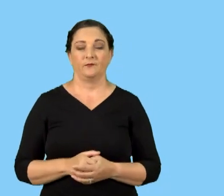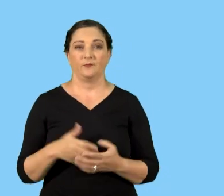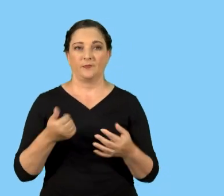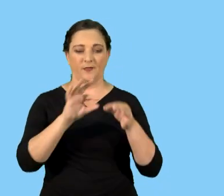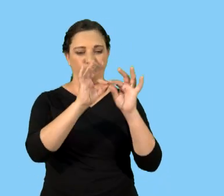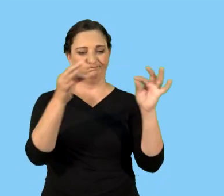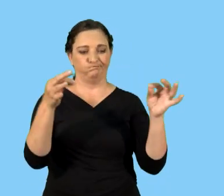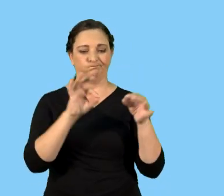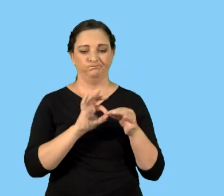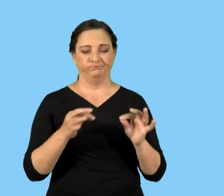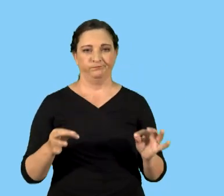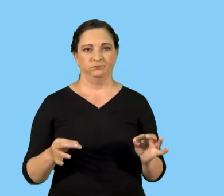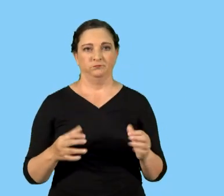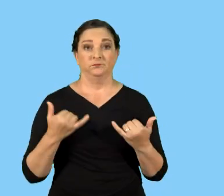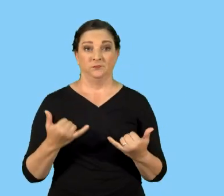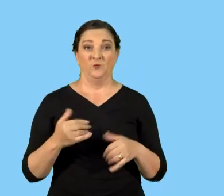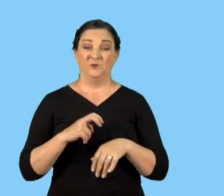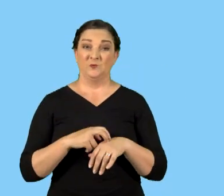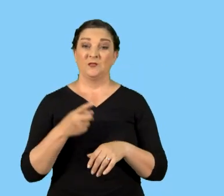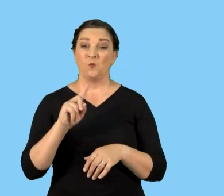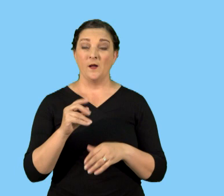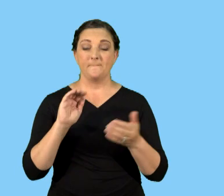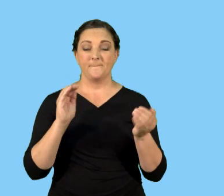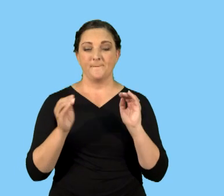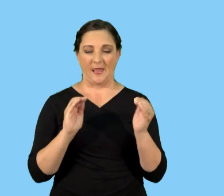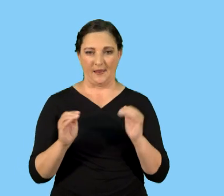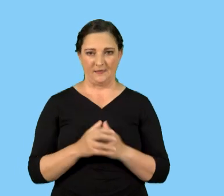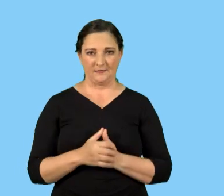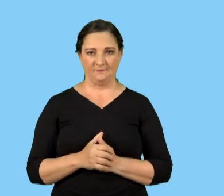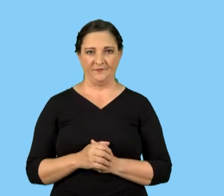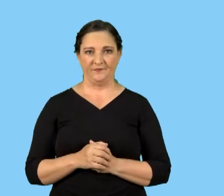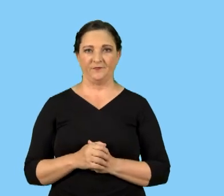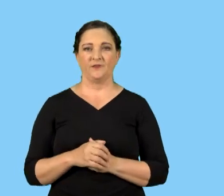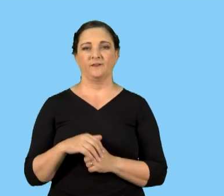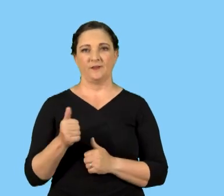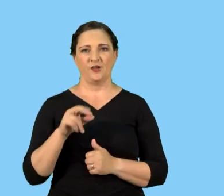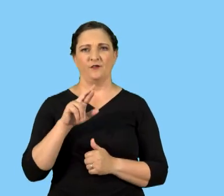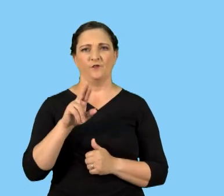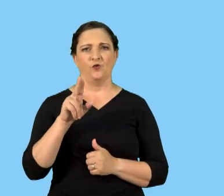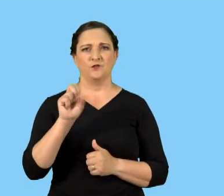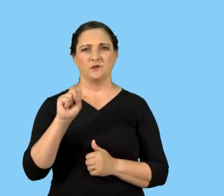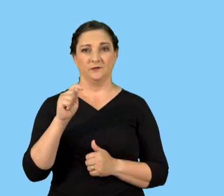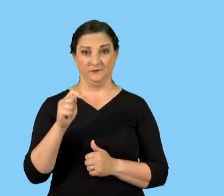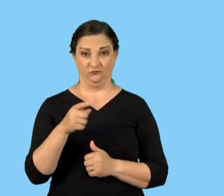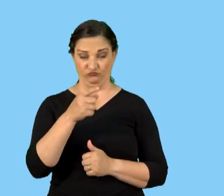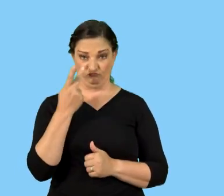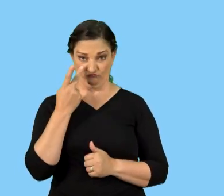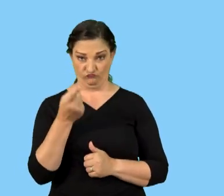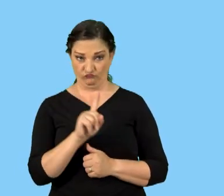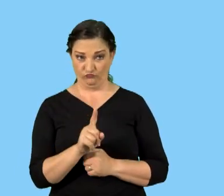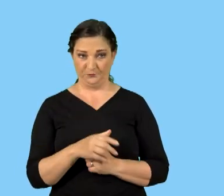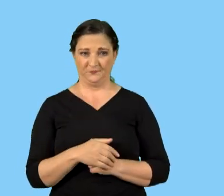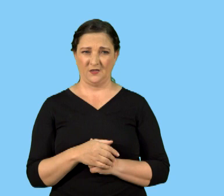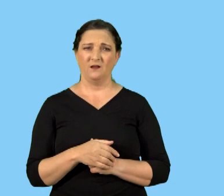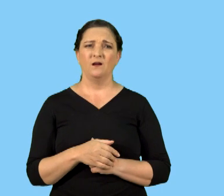we are given two equations now. We are asked to balance the following reactions that form rust. Now we can